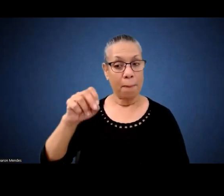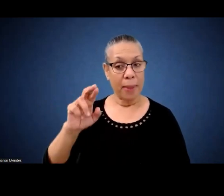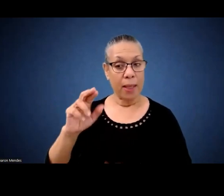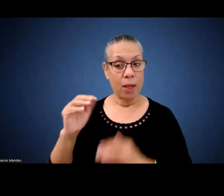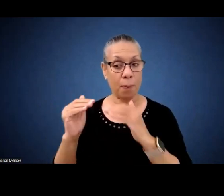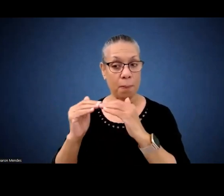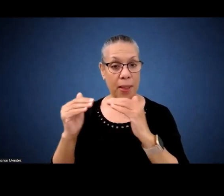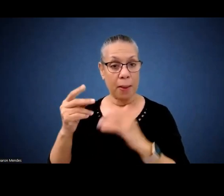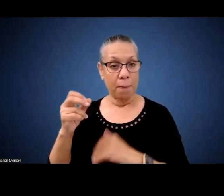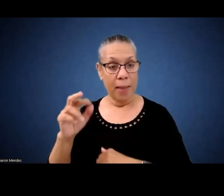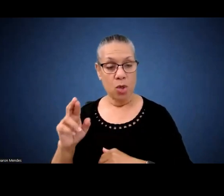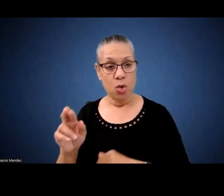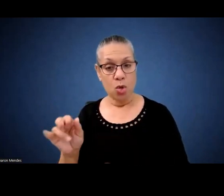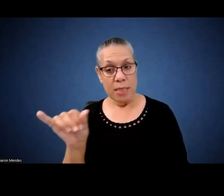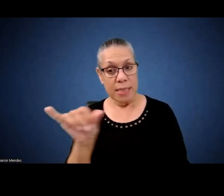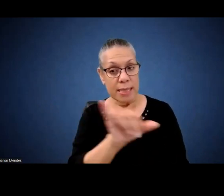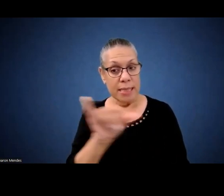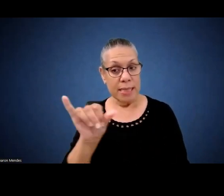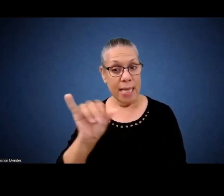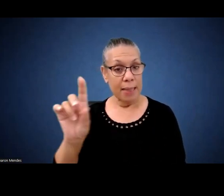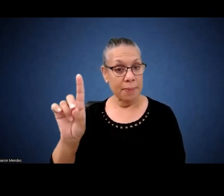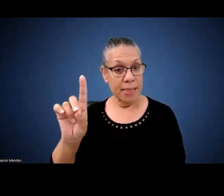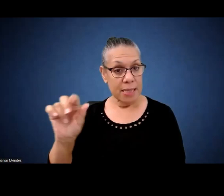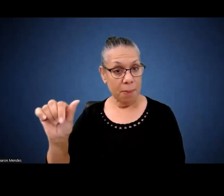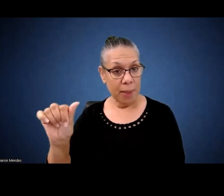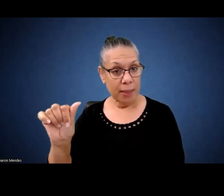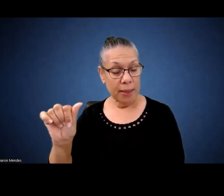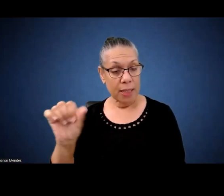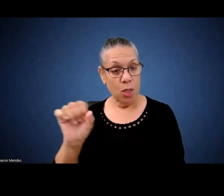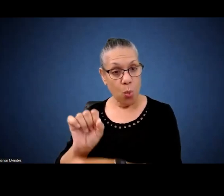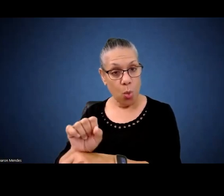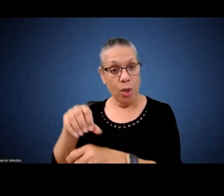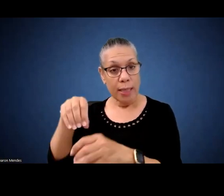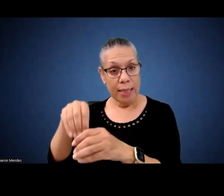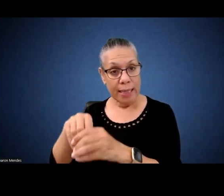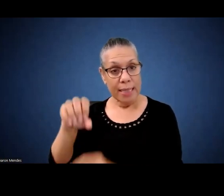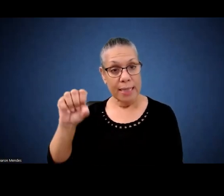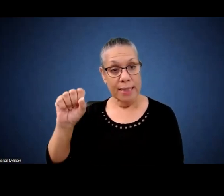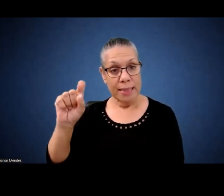with a similar disability who is working in a STEM field?